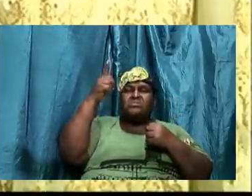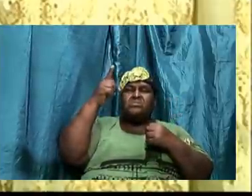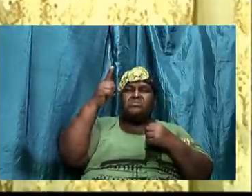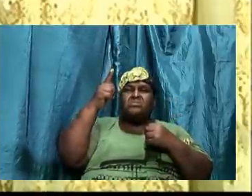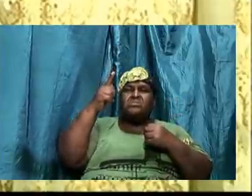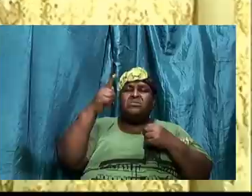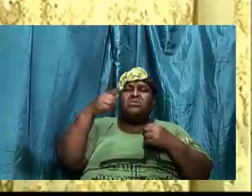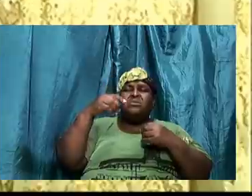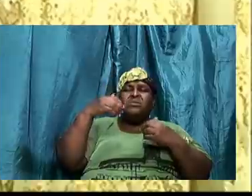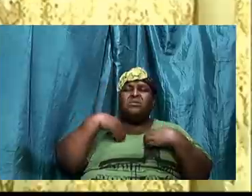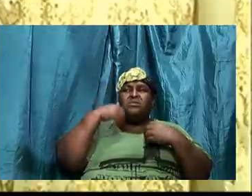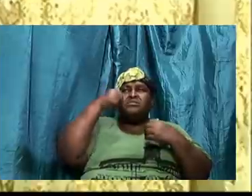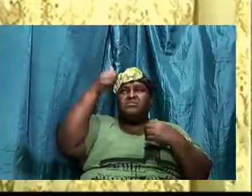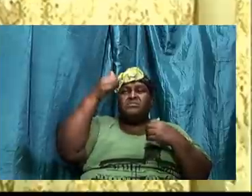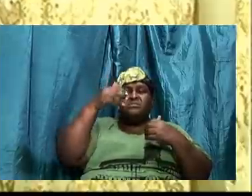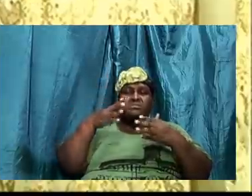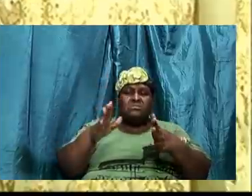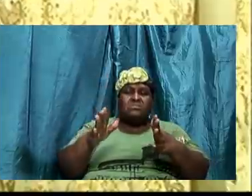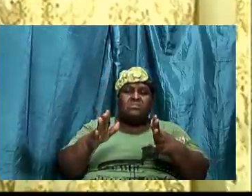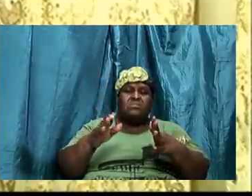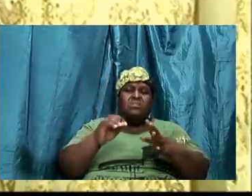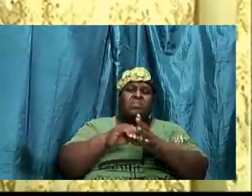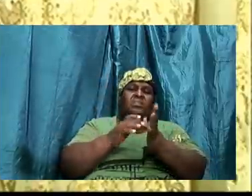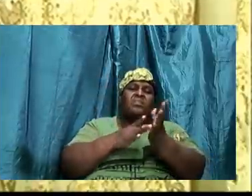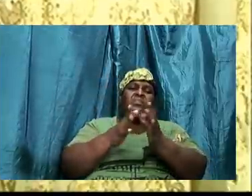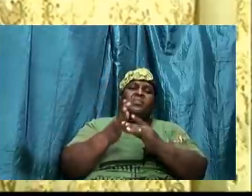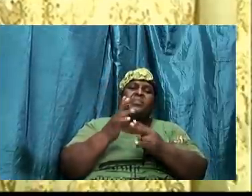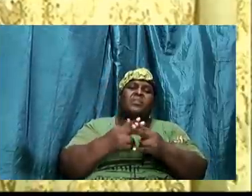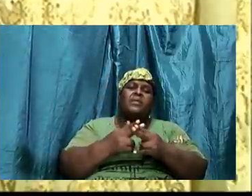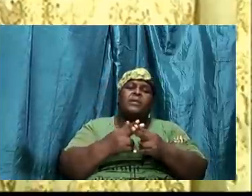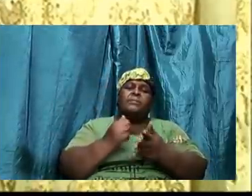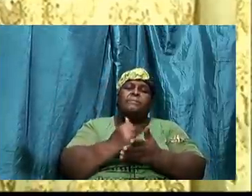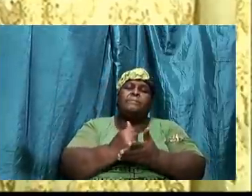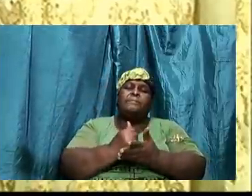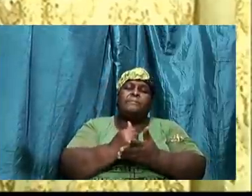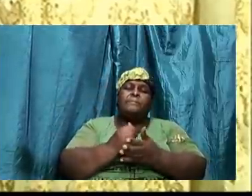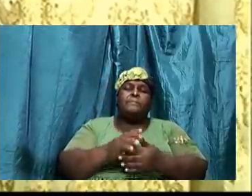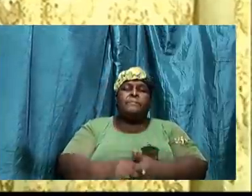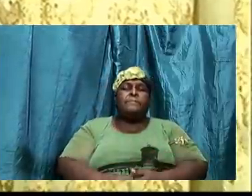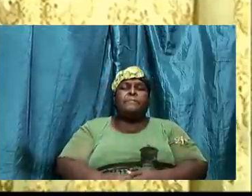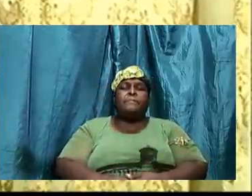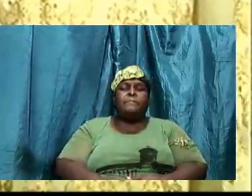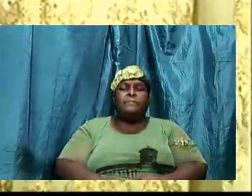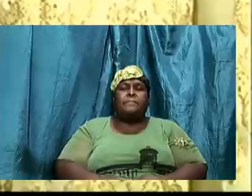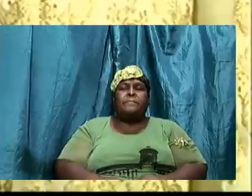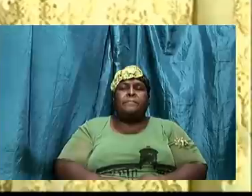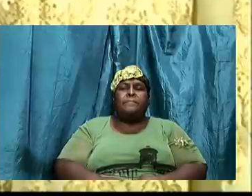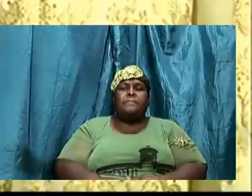that you have your own way. In Jesus' name, amen. Amen.